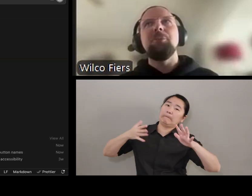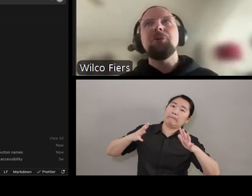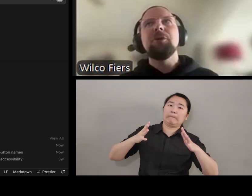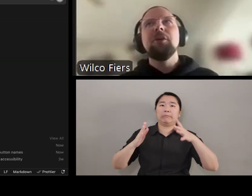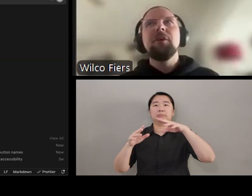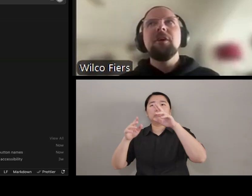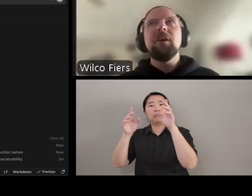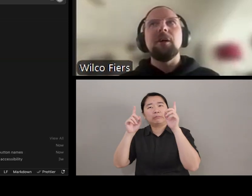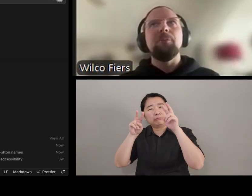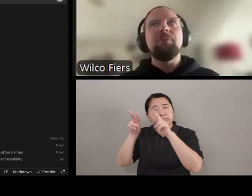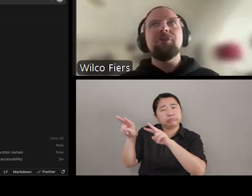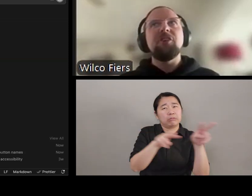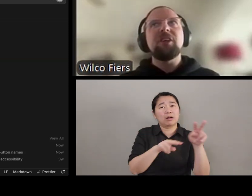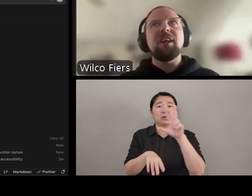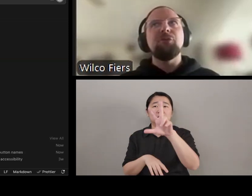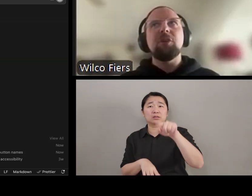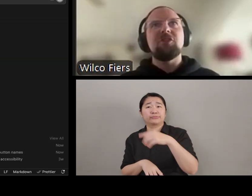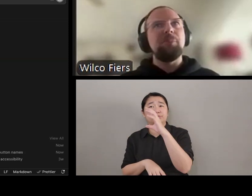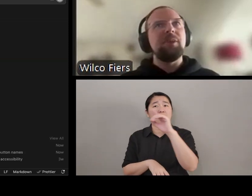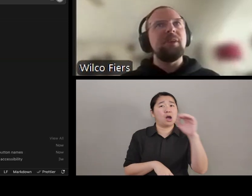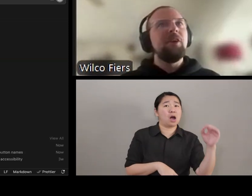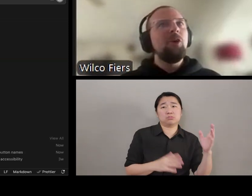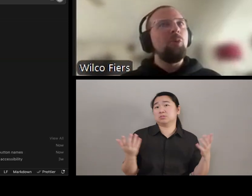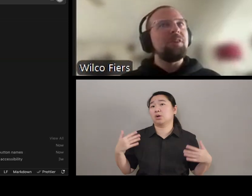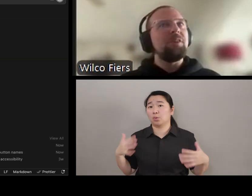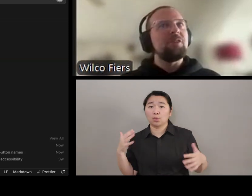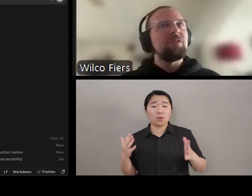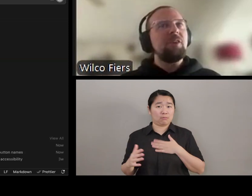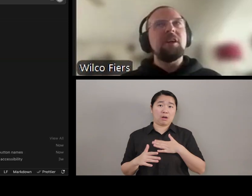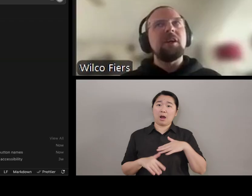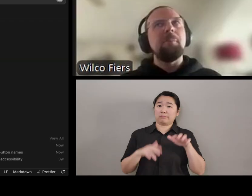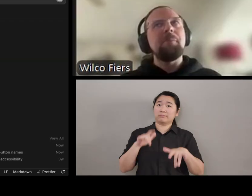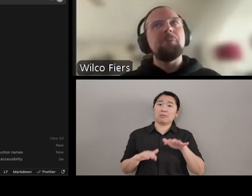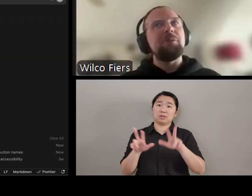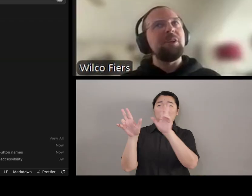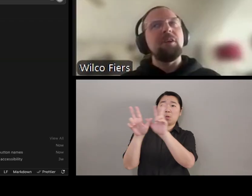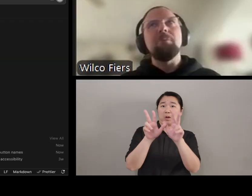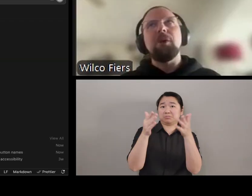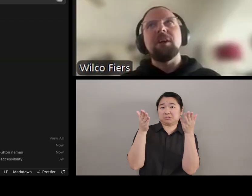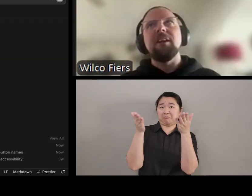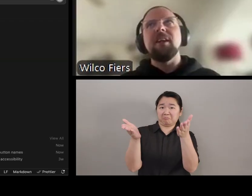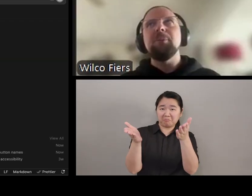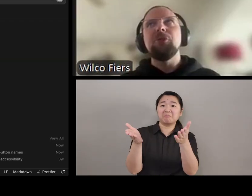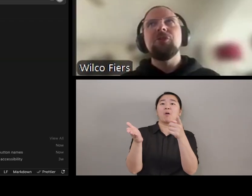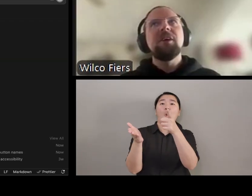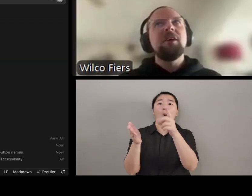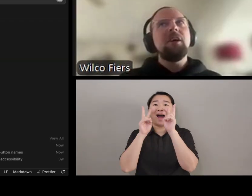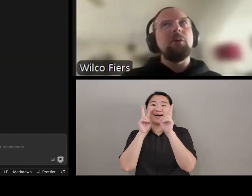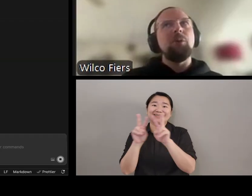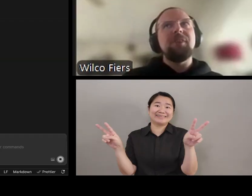my computer. If I scan it for accessibility with this MCP plugin